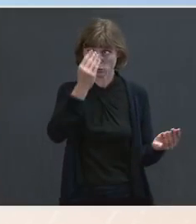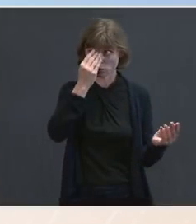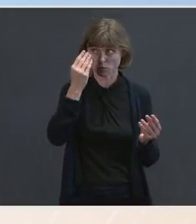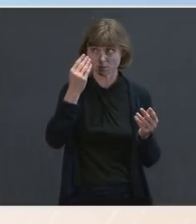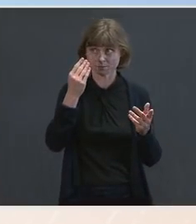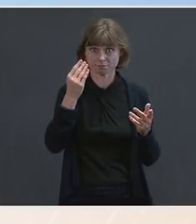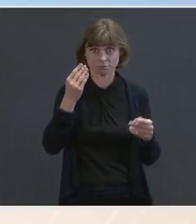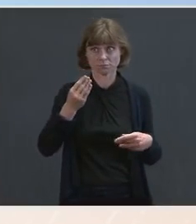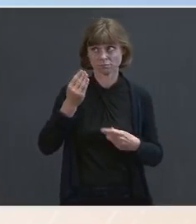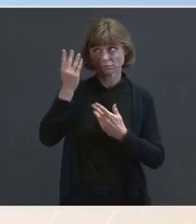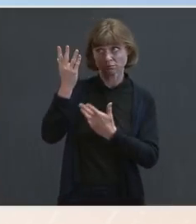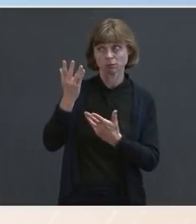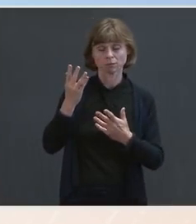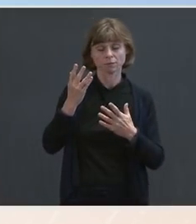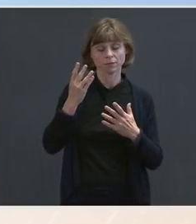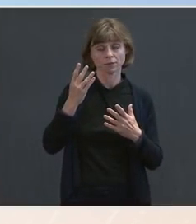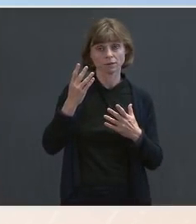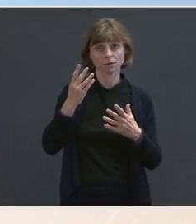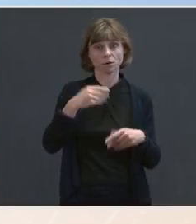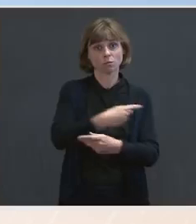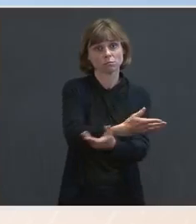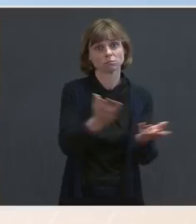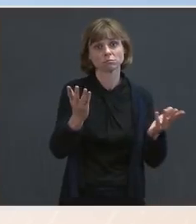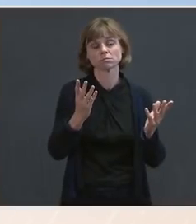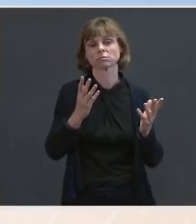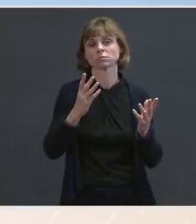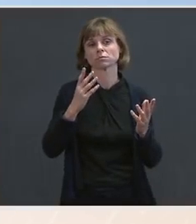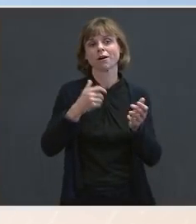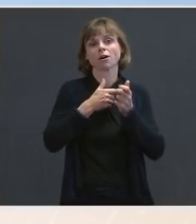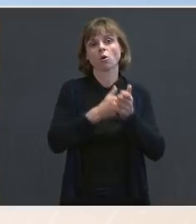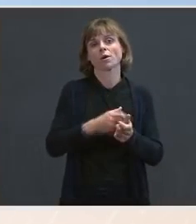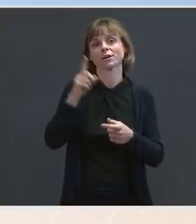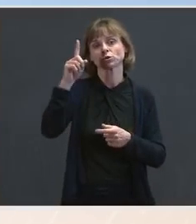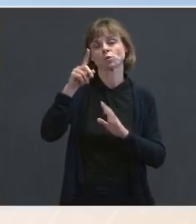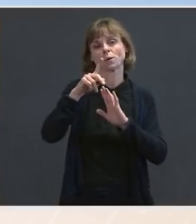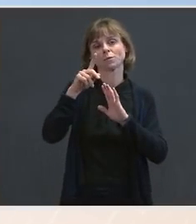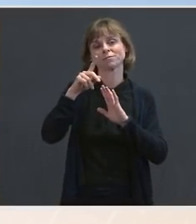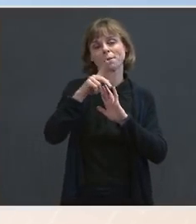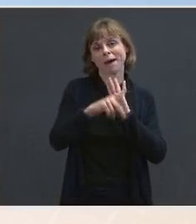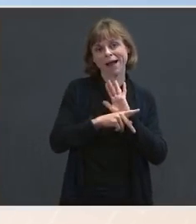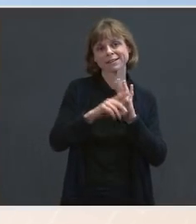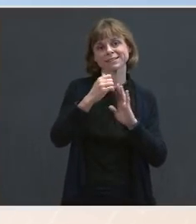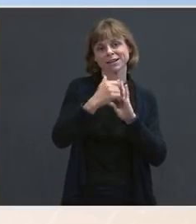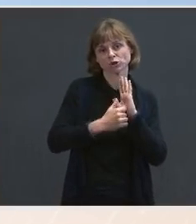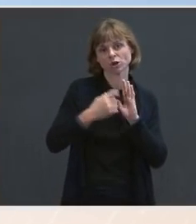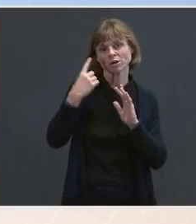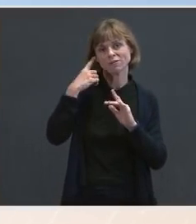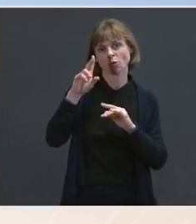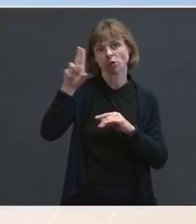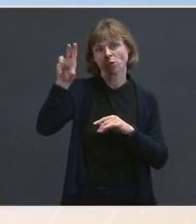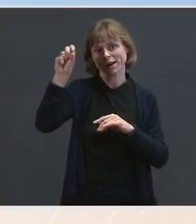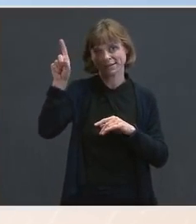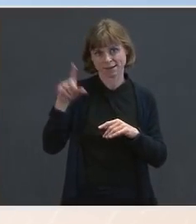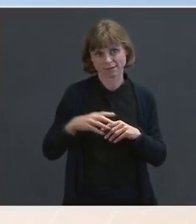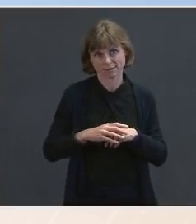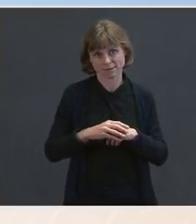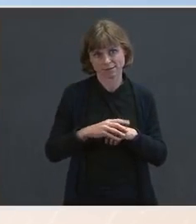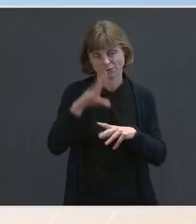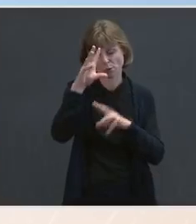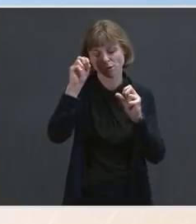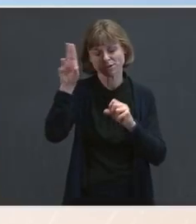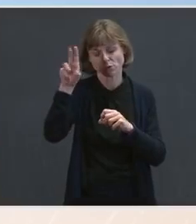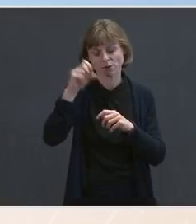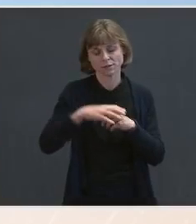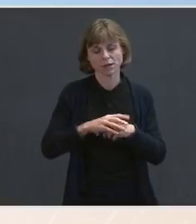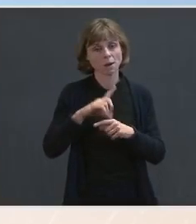the policies of the President of the United States. And they certainly know that when they walk into the jobs. But he also welcomes debate and welcomes